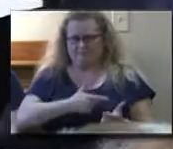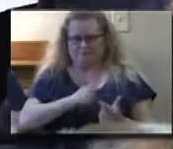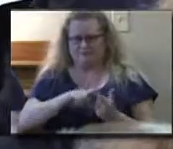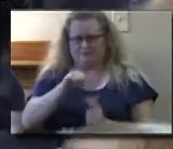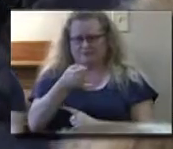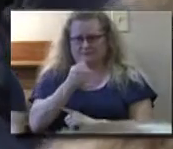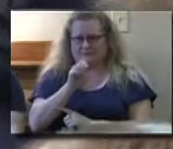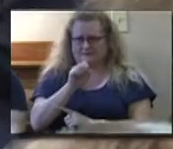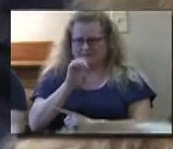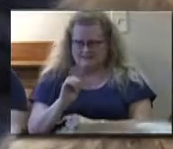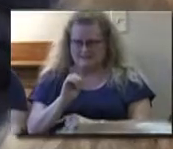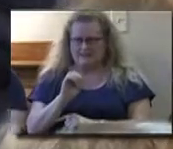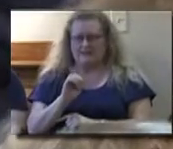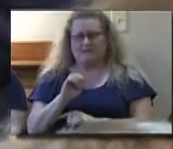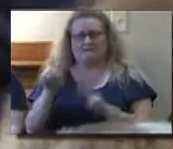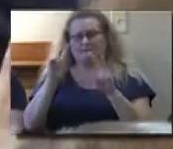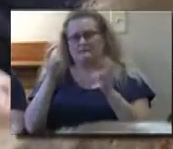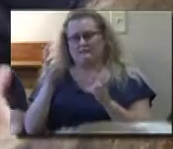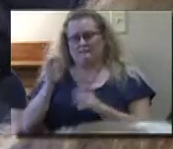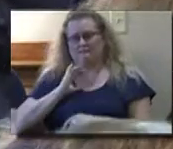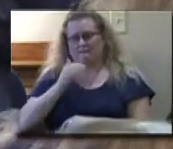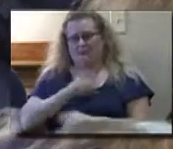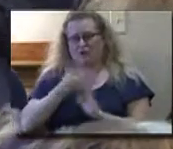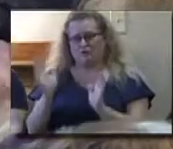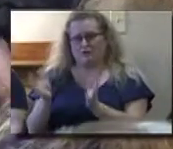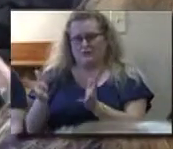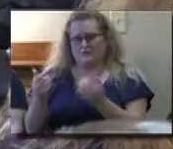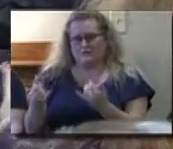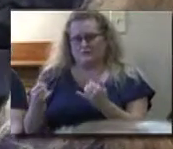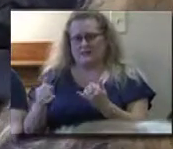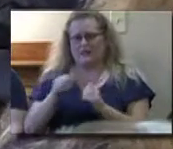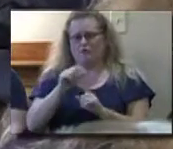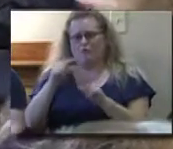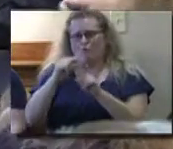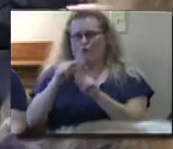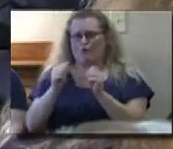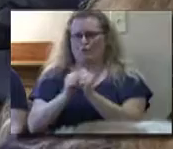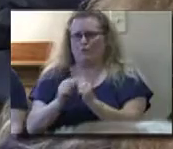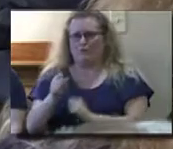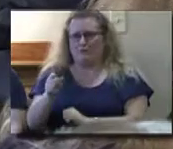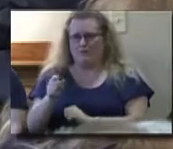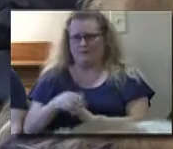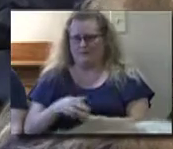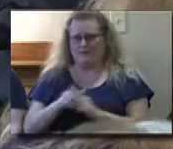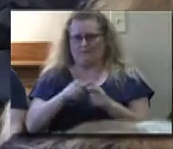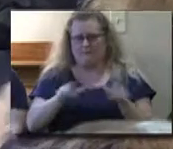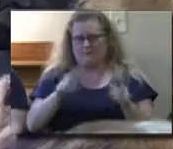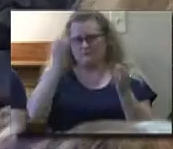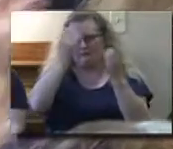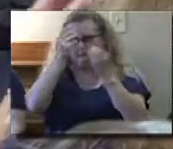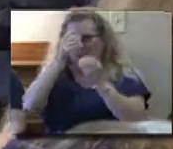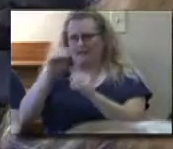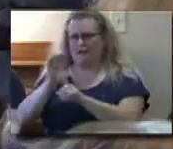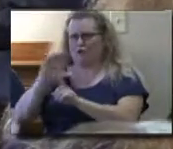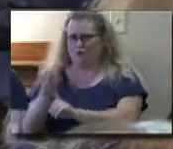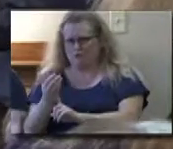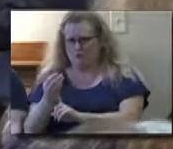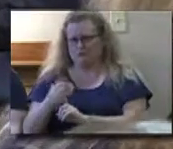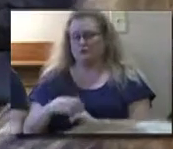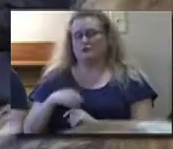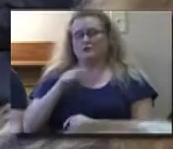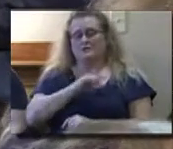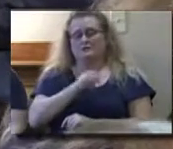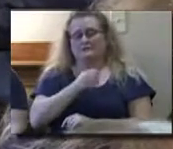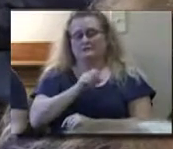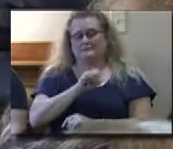Jesse. The title of our discussion is A Word With You, Language, Thinking, and Culture. And Jesse is